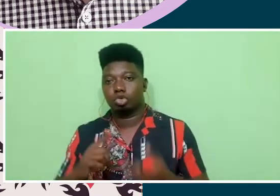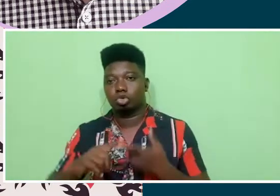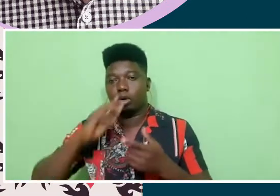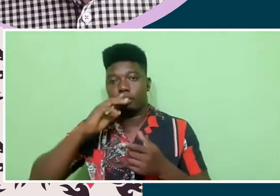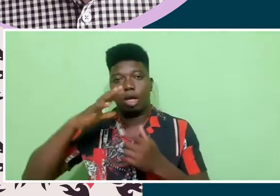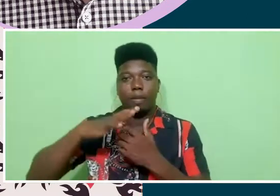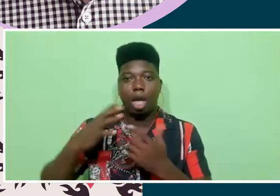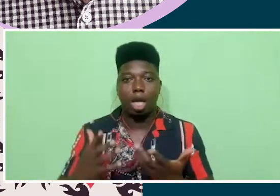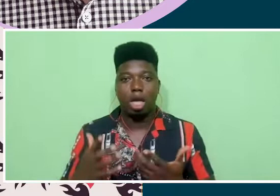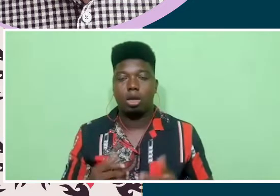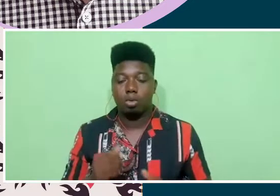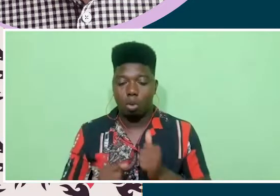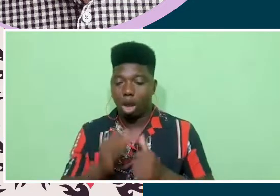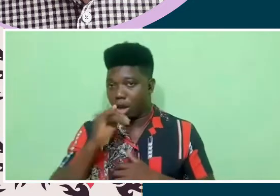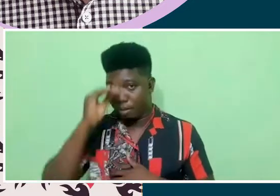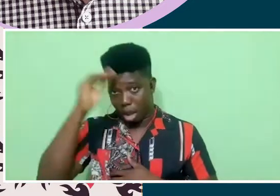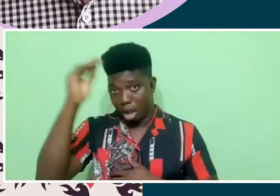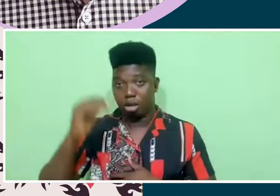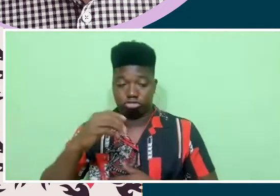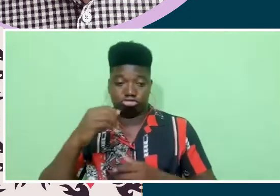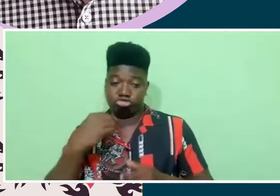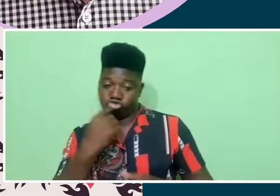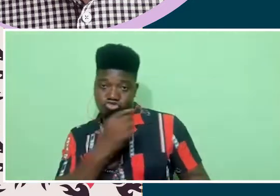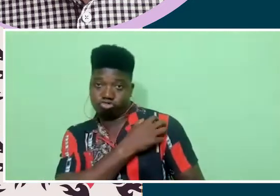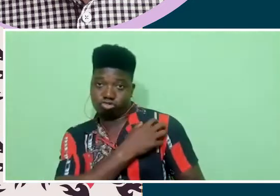men. And then over time,